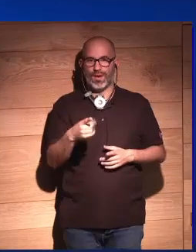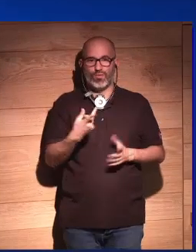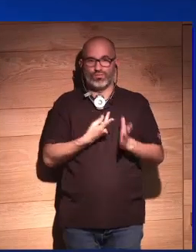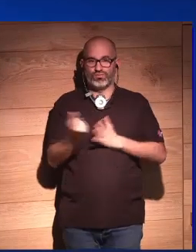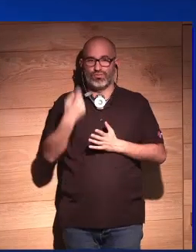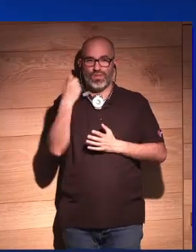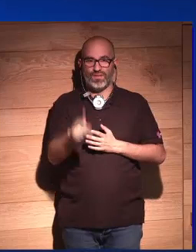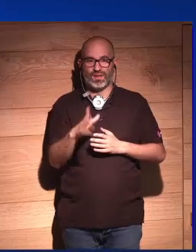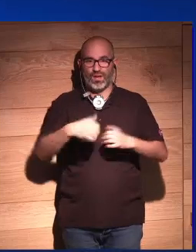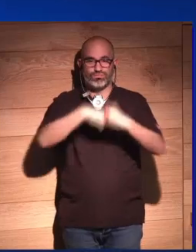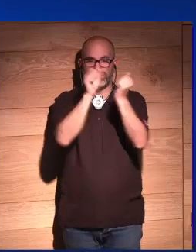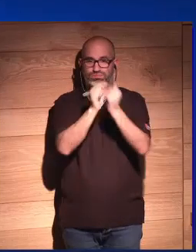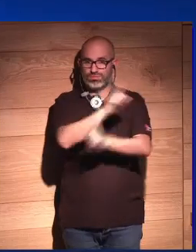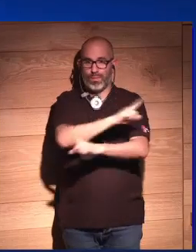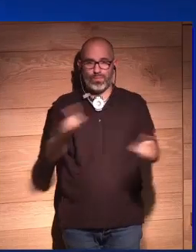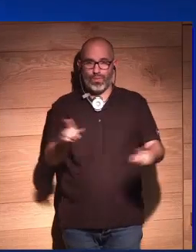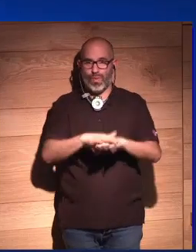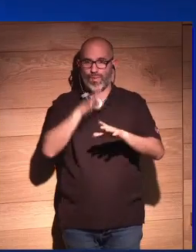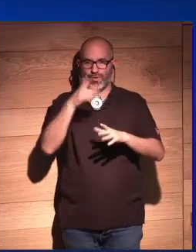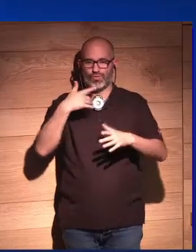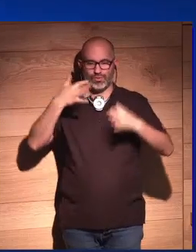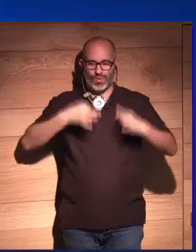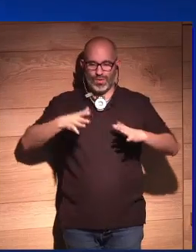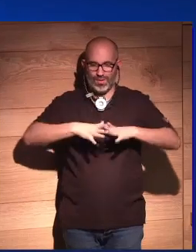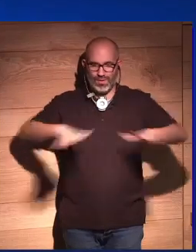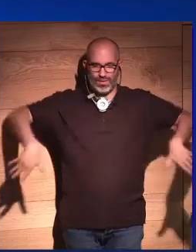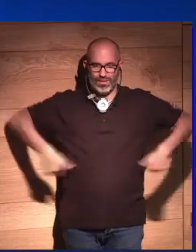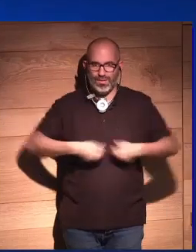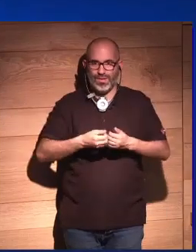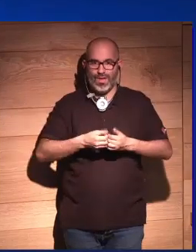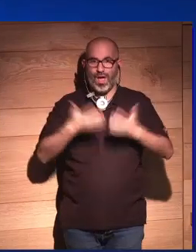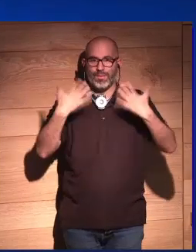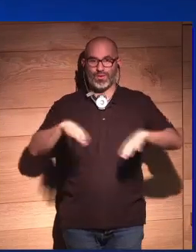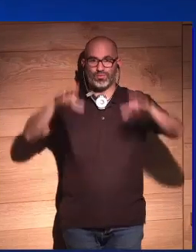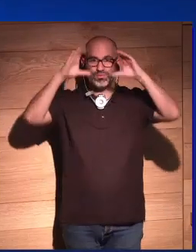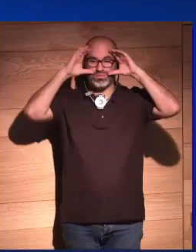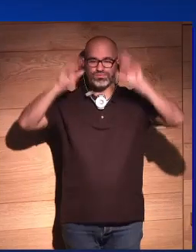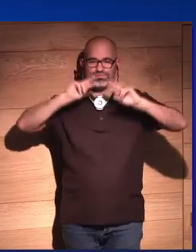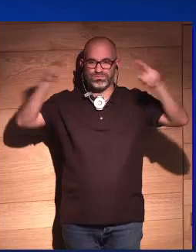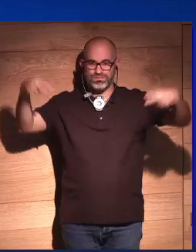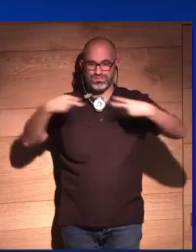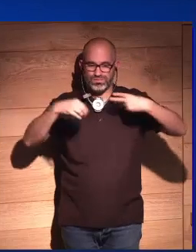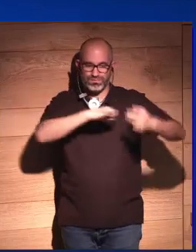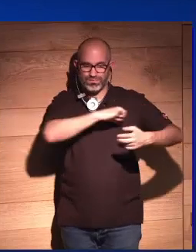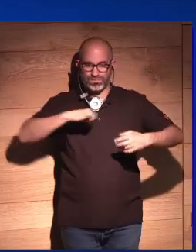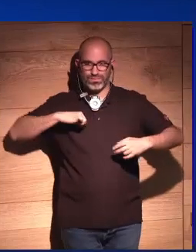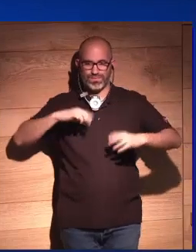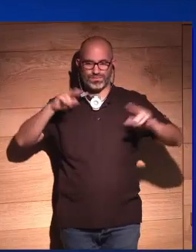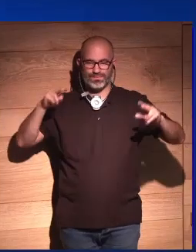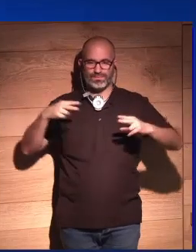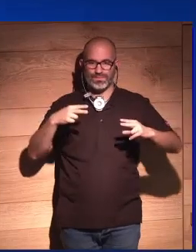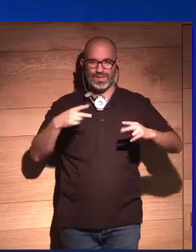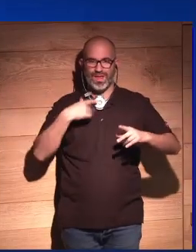moment inside the headset that you're watching yourself make choices. And I think that is what's important